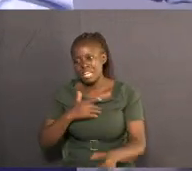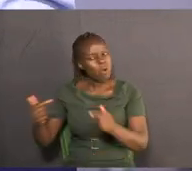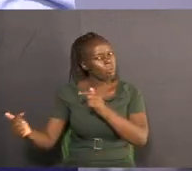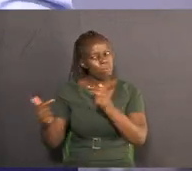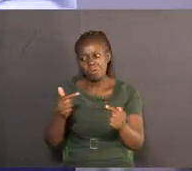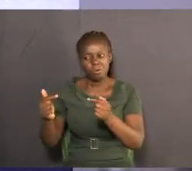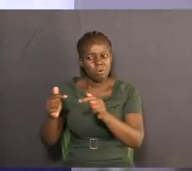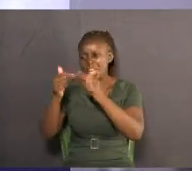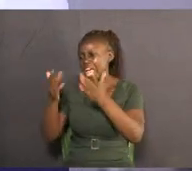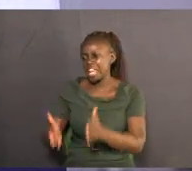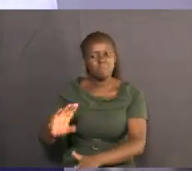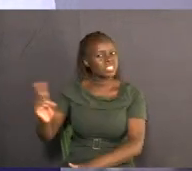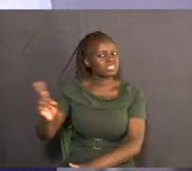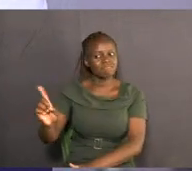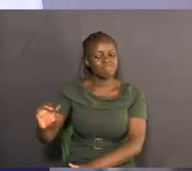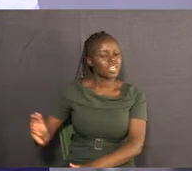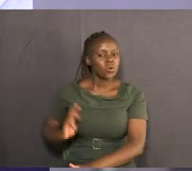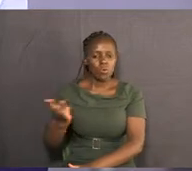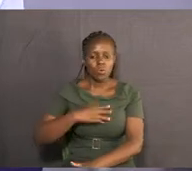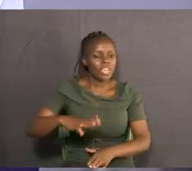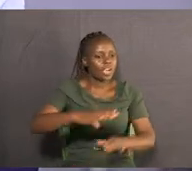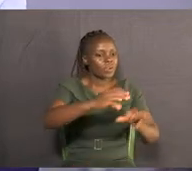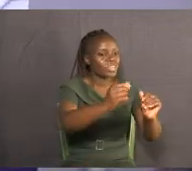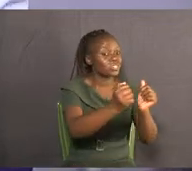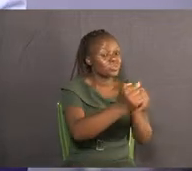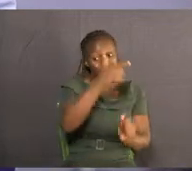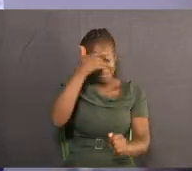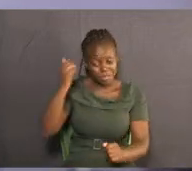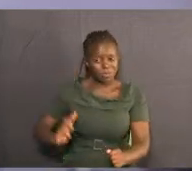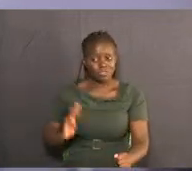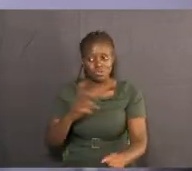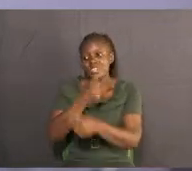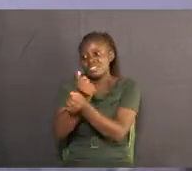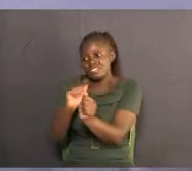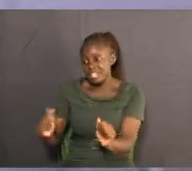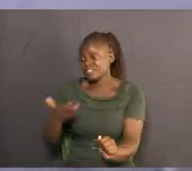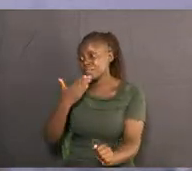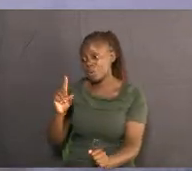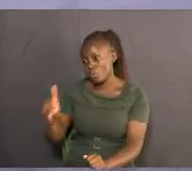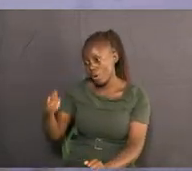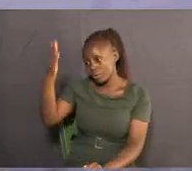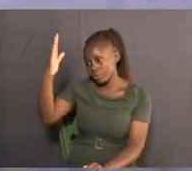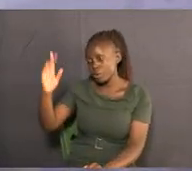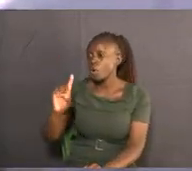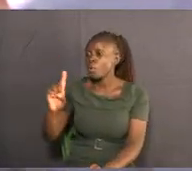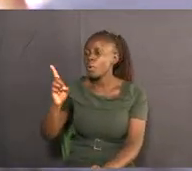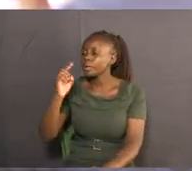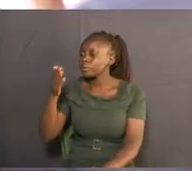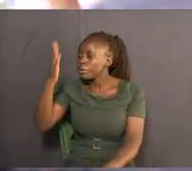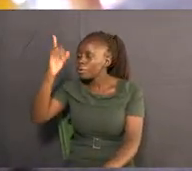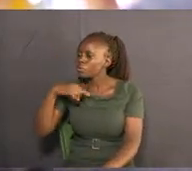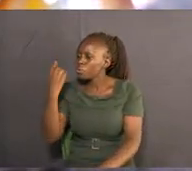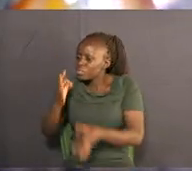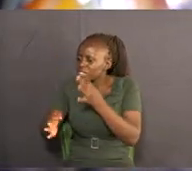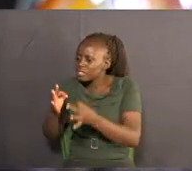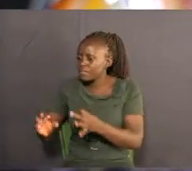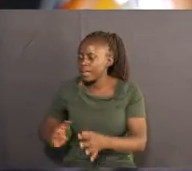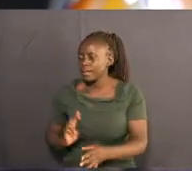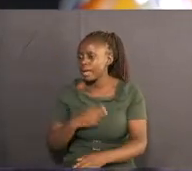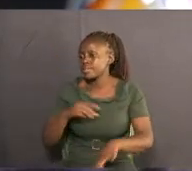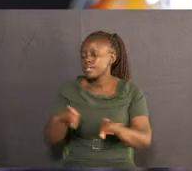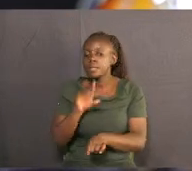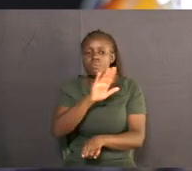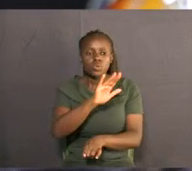enemies. We are moving towards the same direction. We've been saved by one God, and it is one God who has justified us. It calls us to live